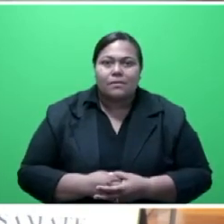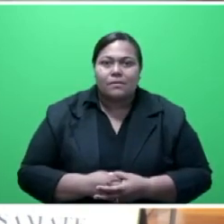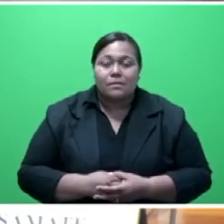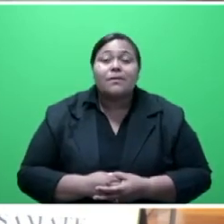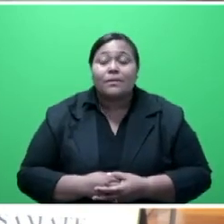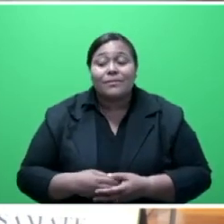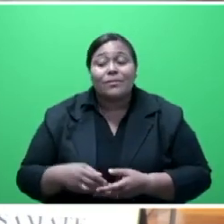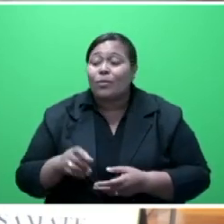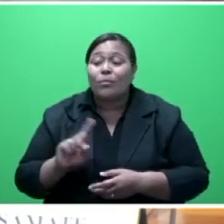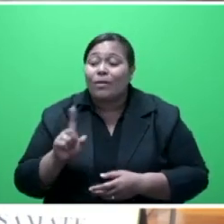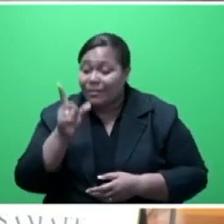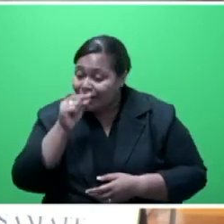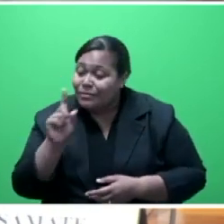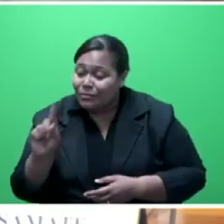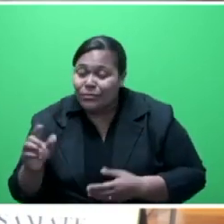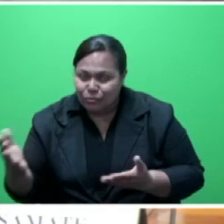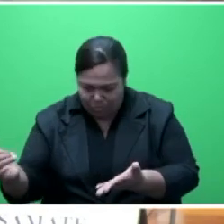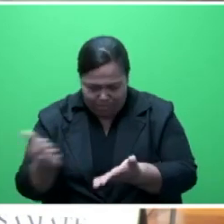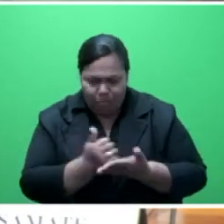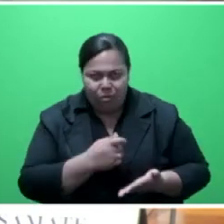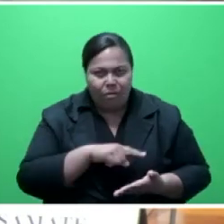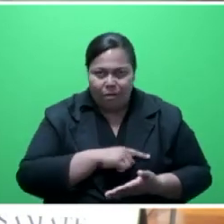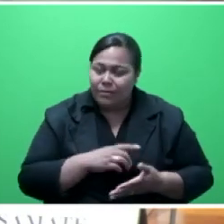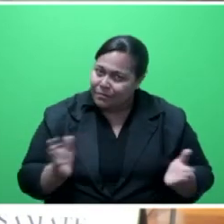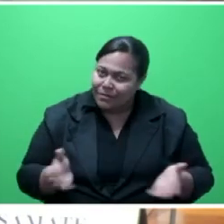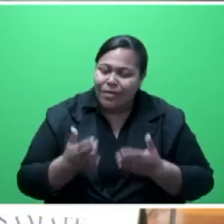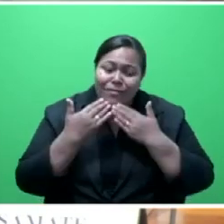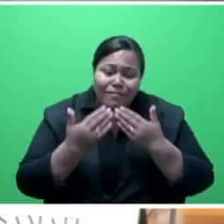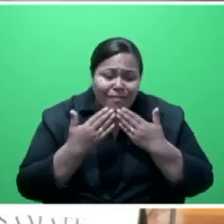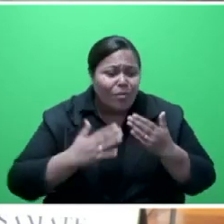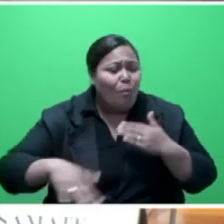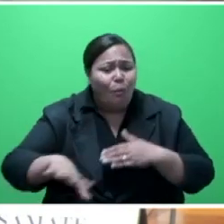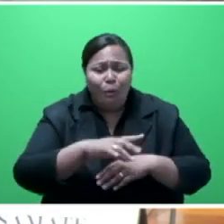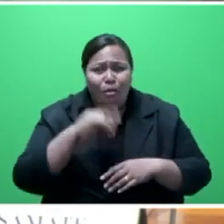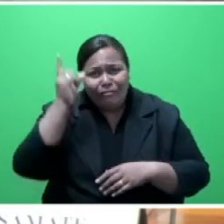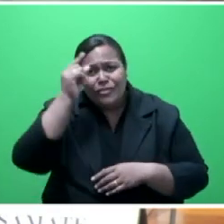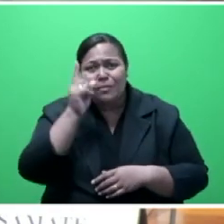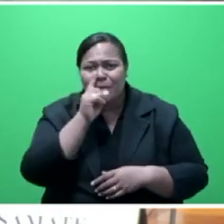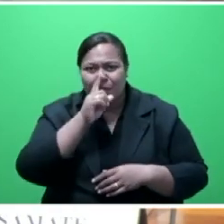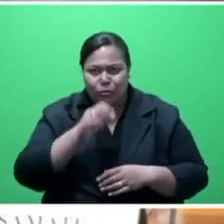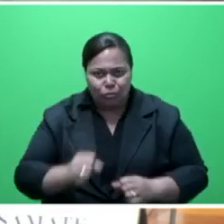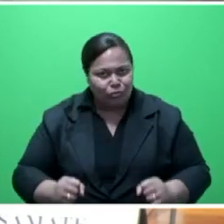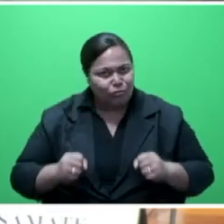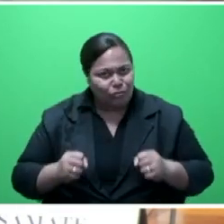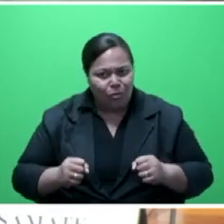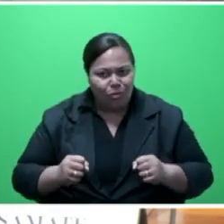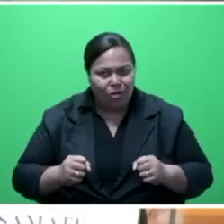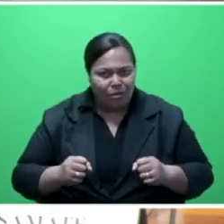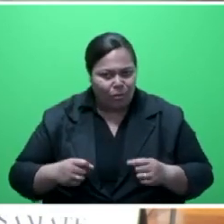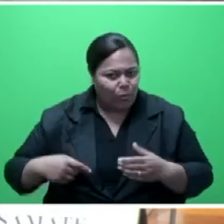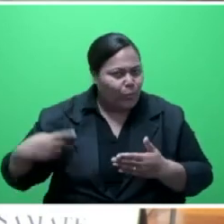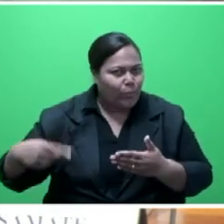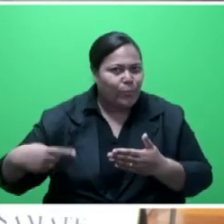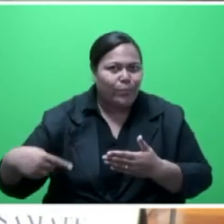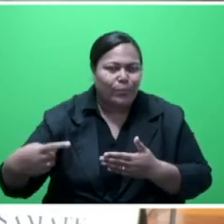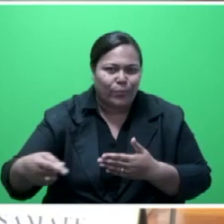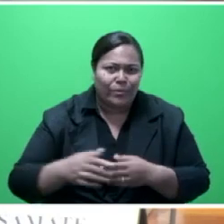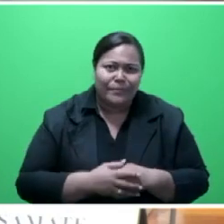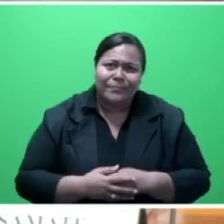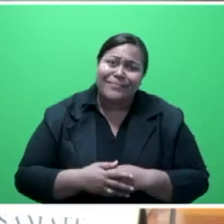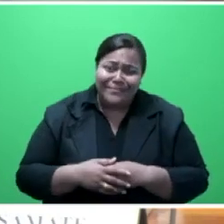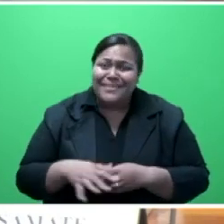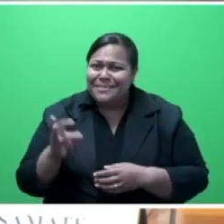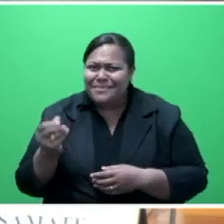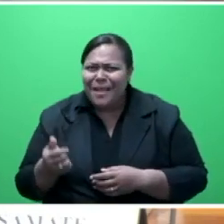to out-of-work Fijians. And I want to thank the everyday Fijians for the strength through this storm, including those who have stopped me on the street, rang me up